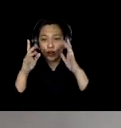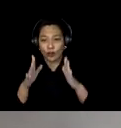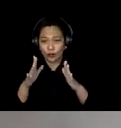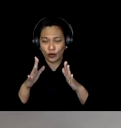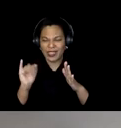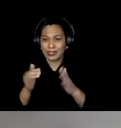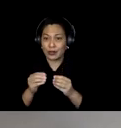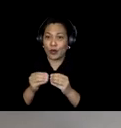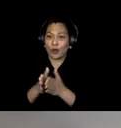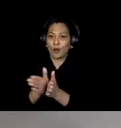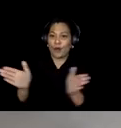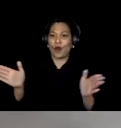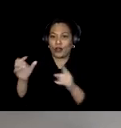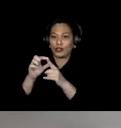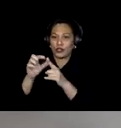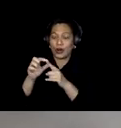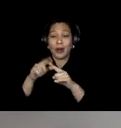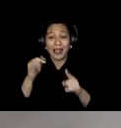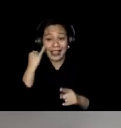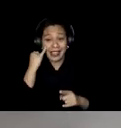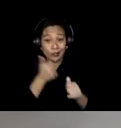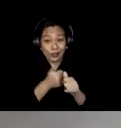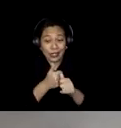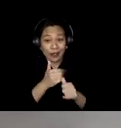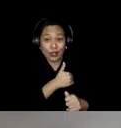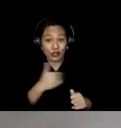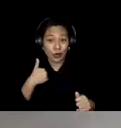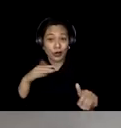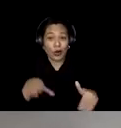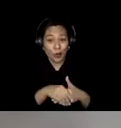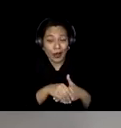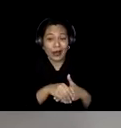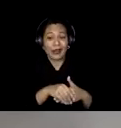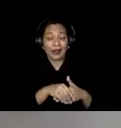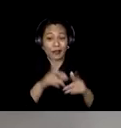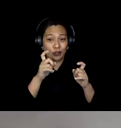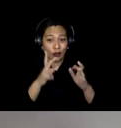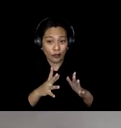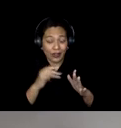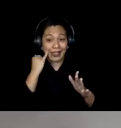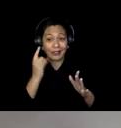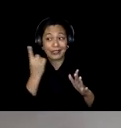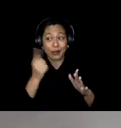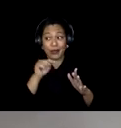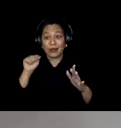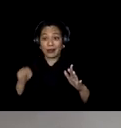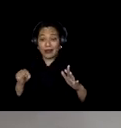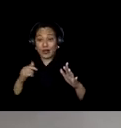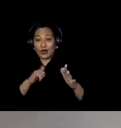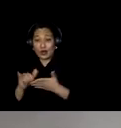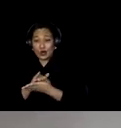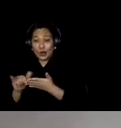But if you are a Toronto wedding photographer, somebody in New York or Florida who's looking for a portrait